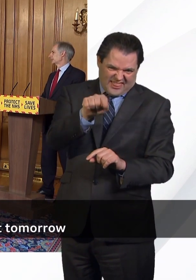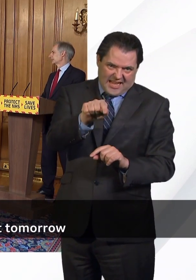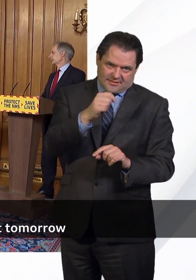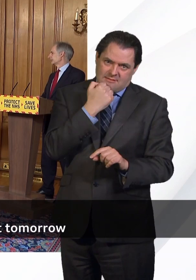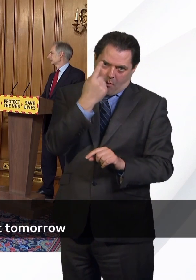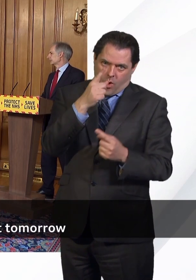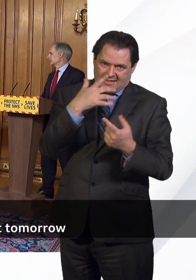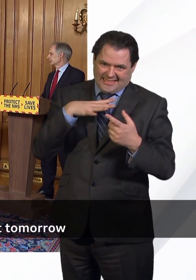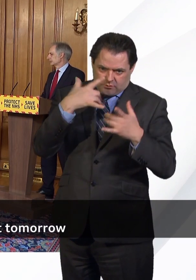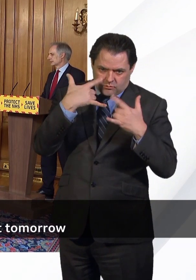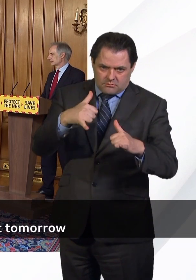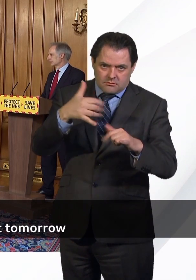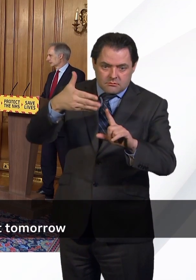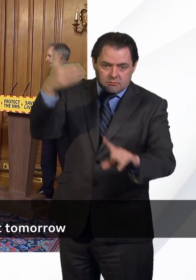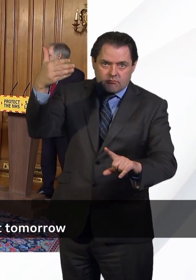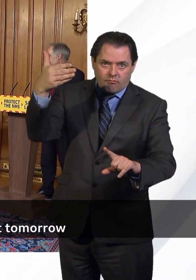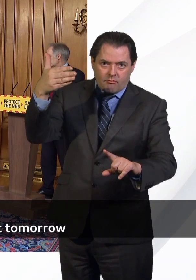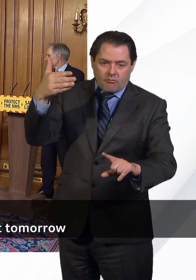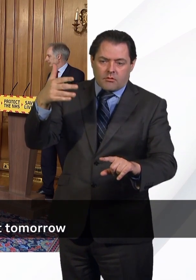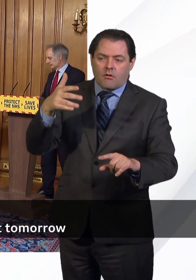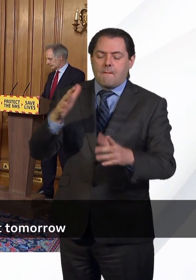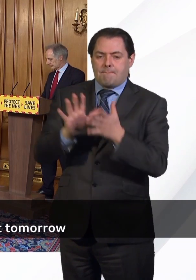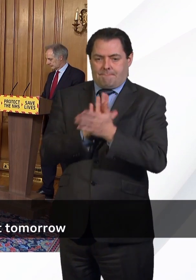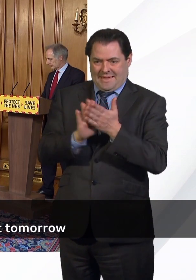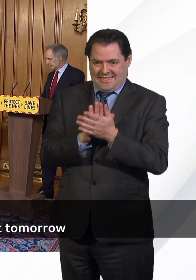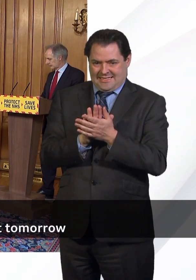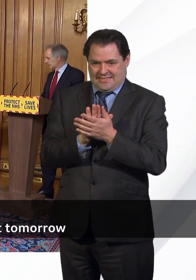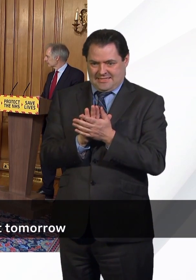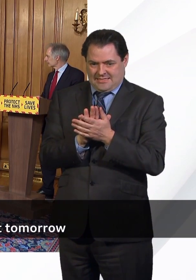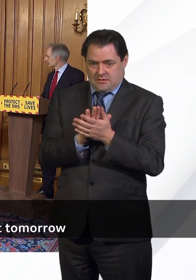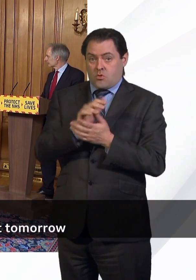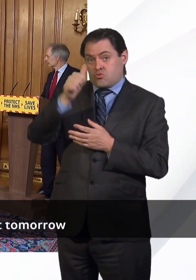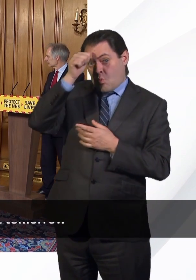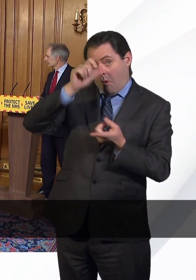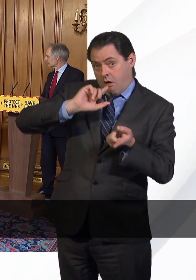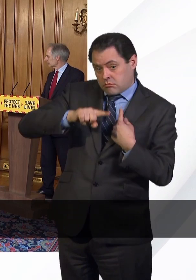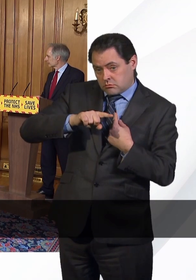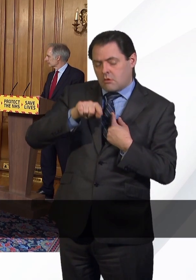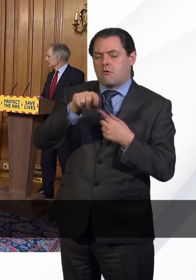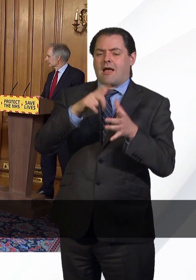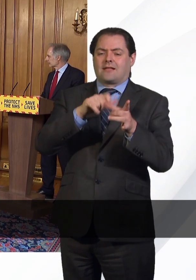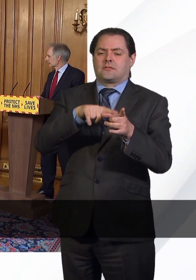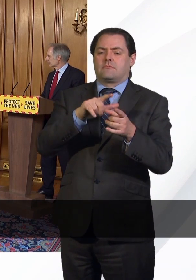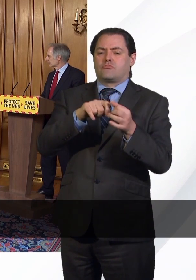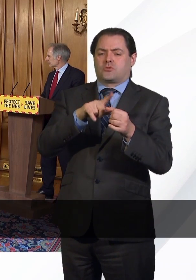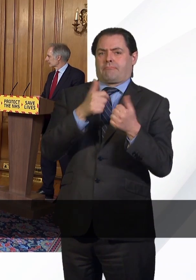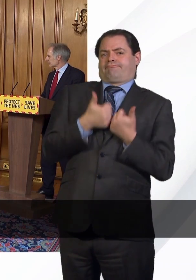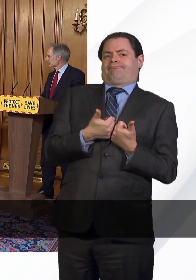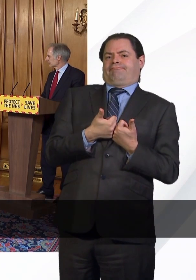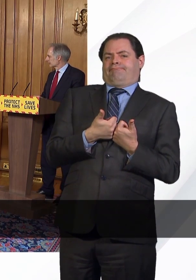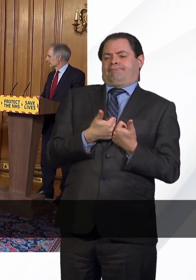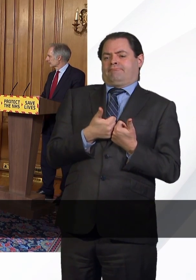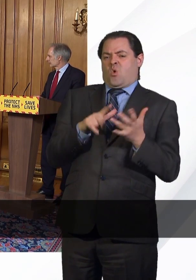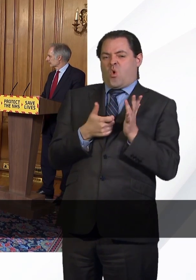policy over what we say people with antibodies who've tested positive on an antibody test can do,